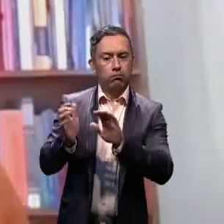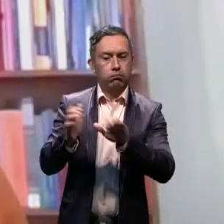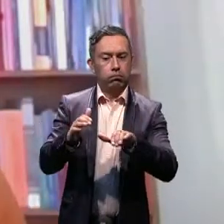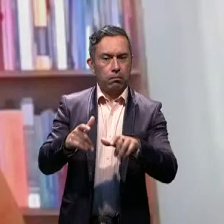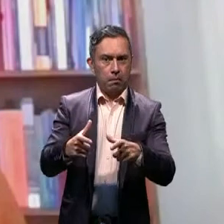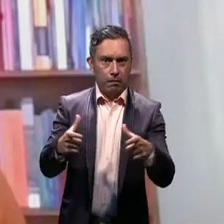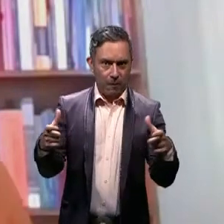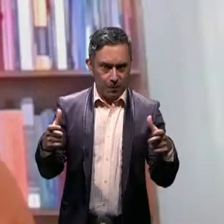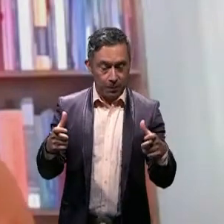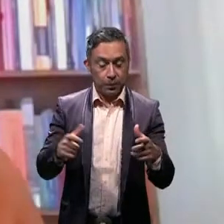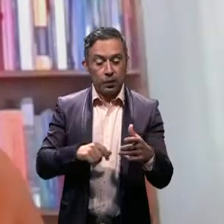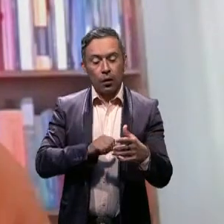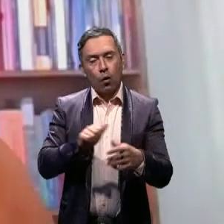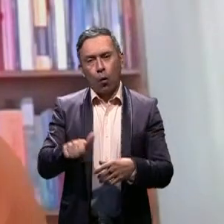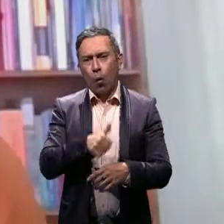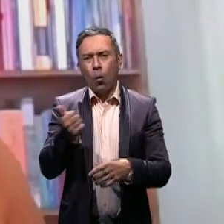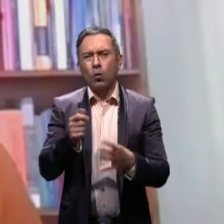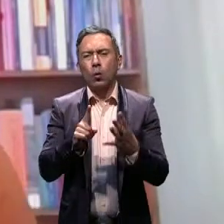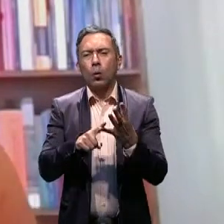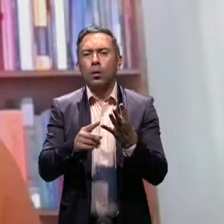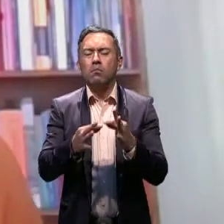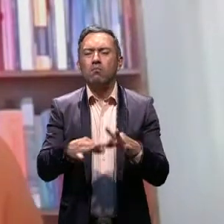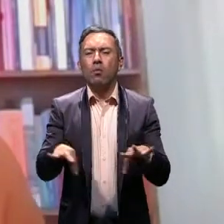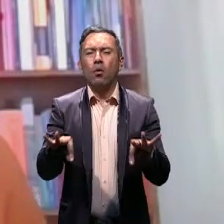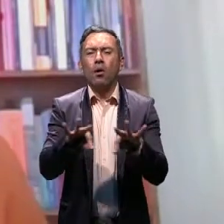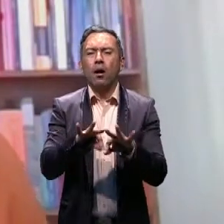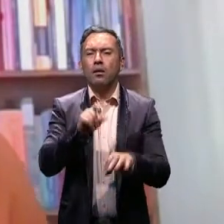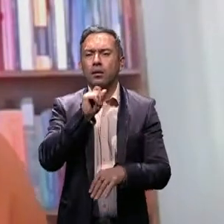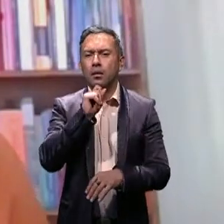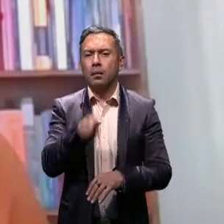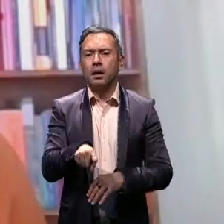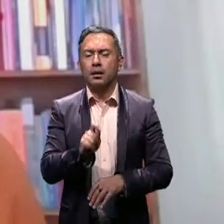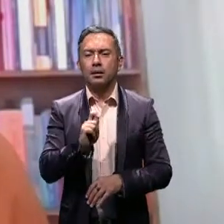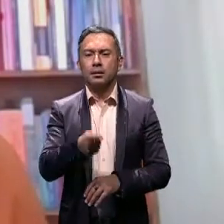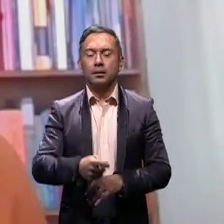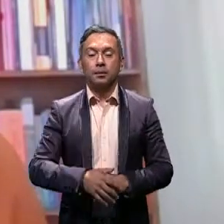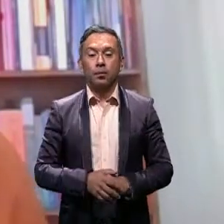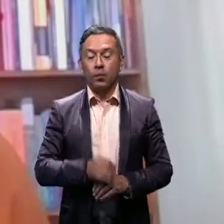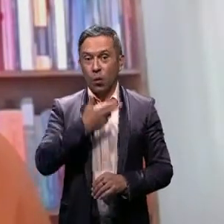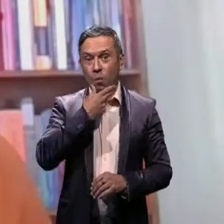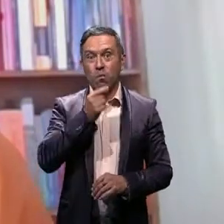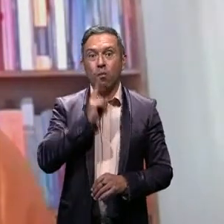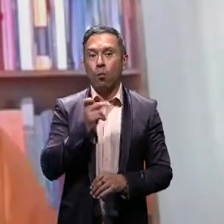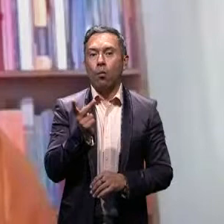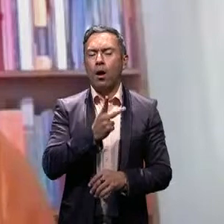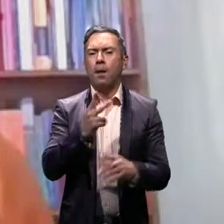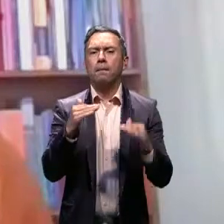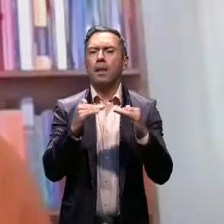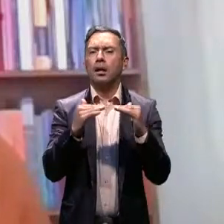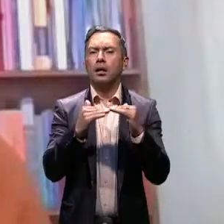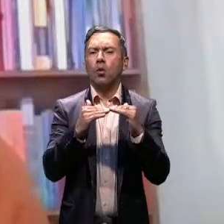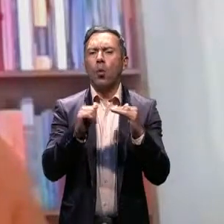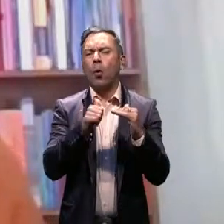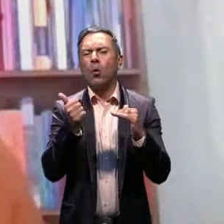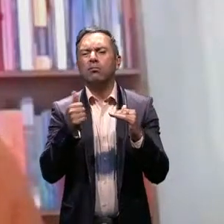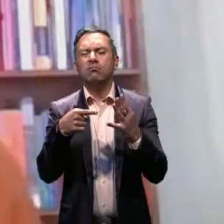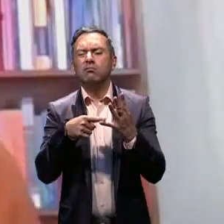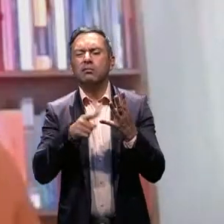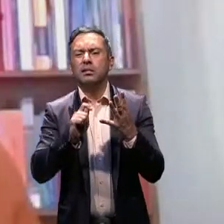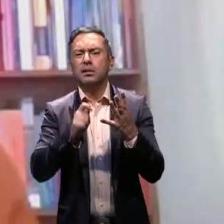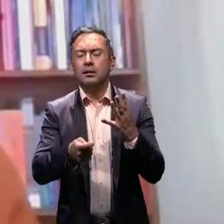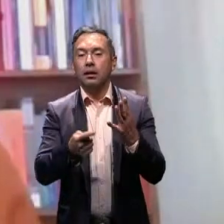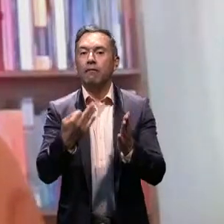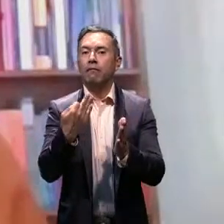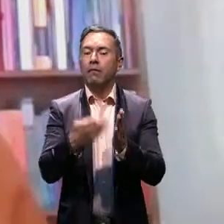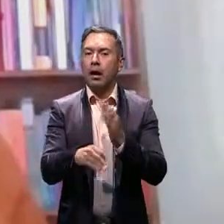Another substantial element in this oversight of gender equality is